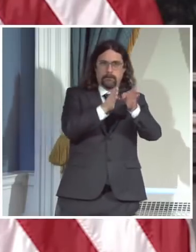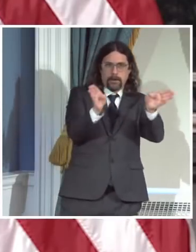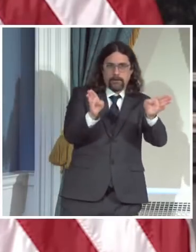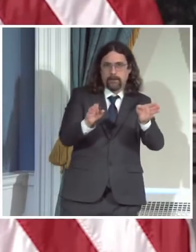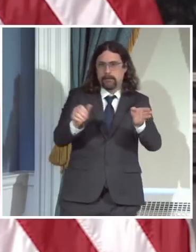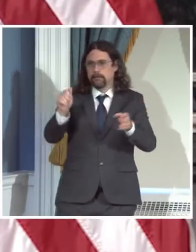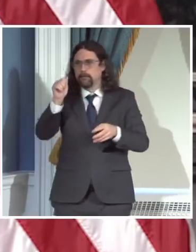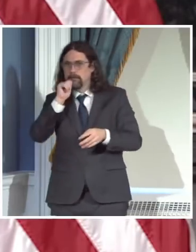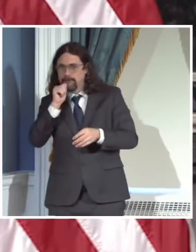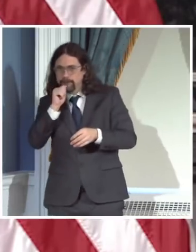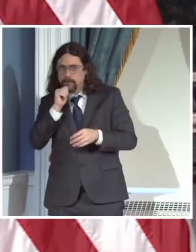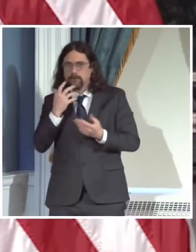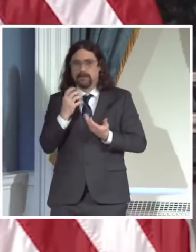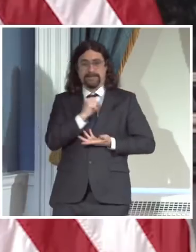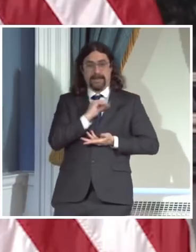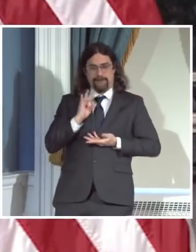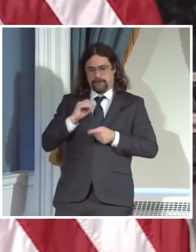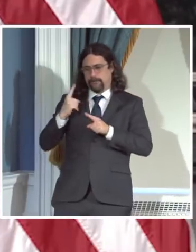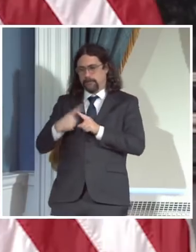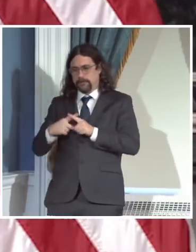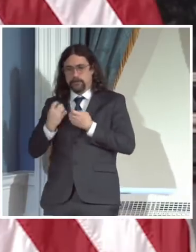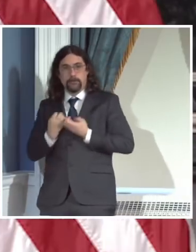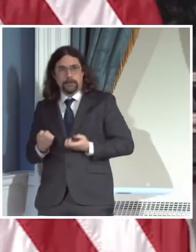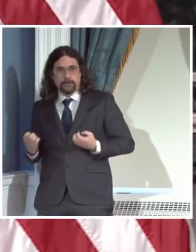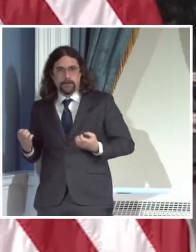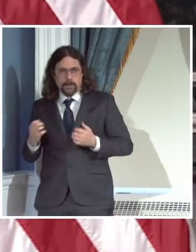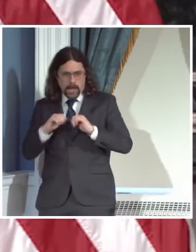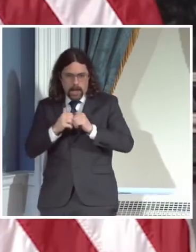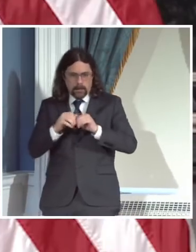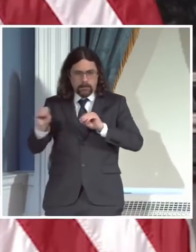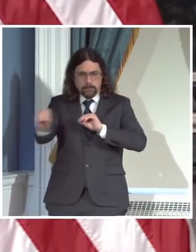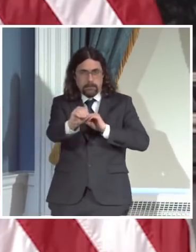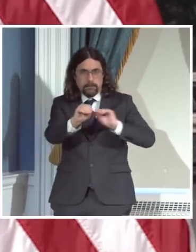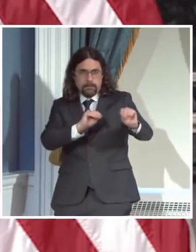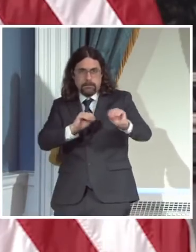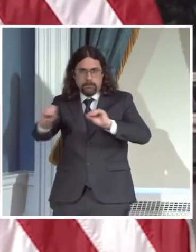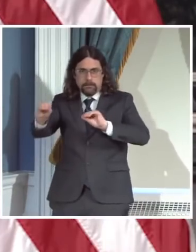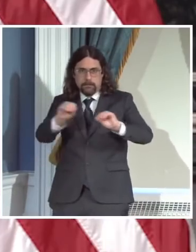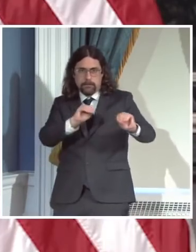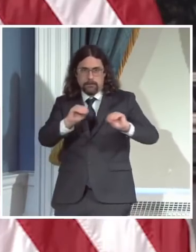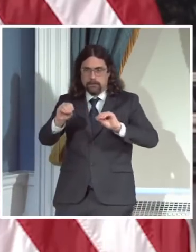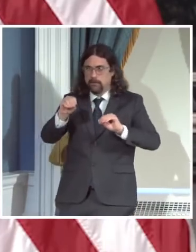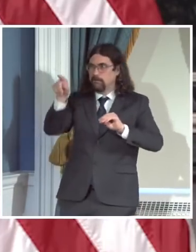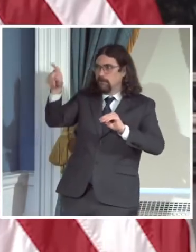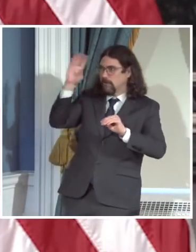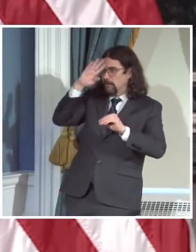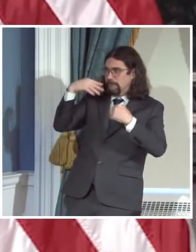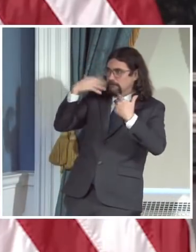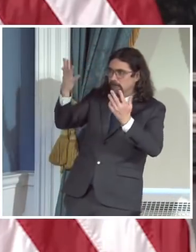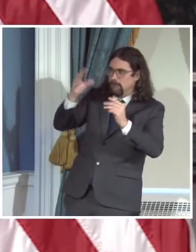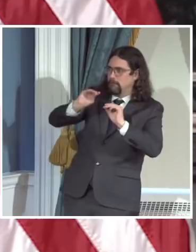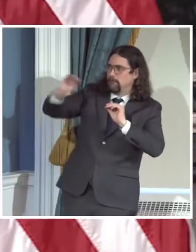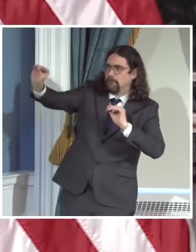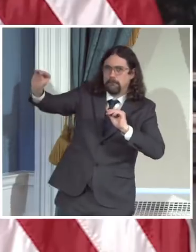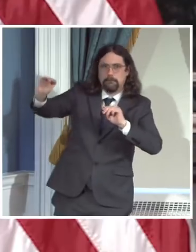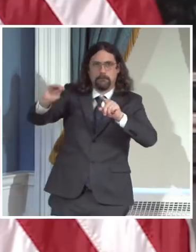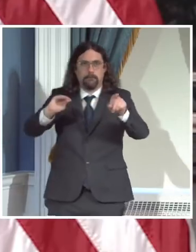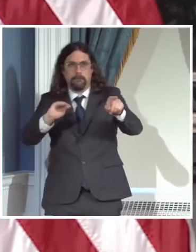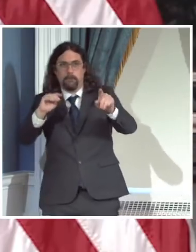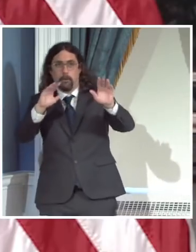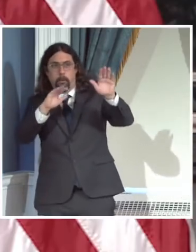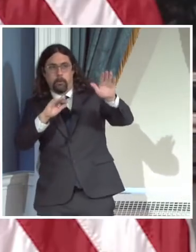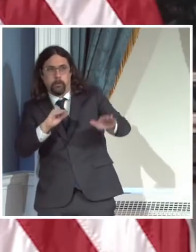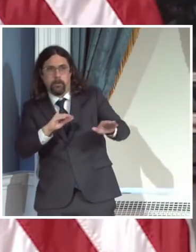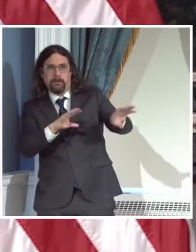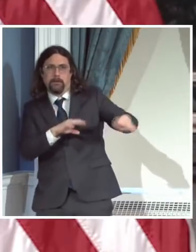hospital that needs additional help, we'll be able to get it to them quickly. Jimmy will assemble a team with folks from City